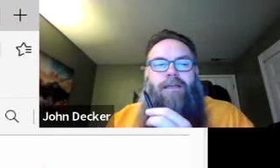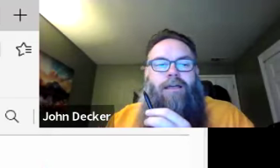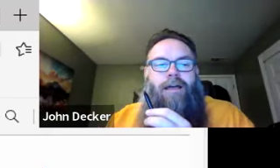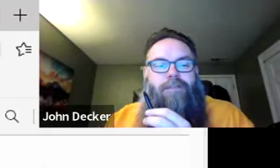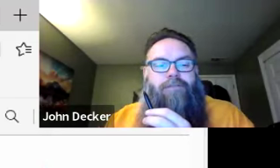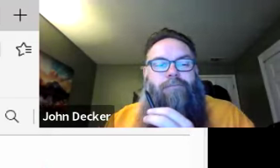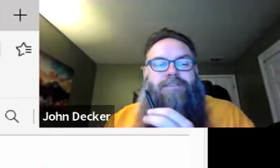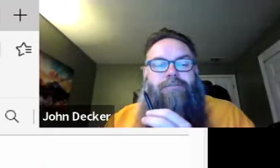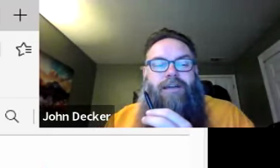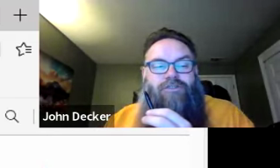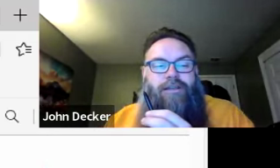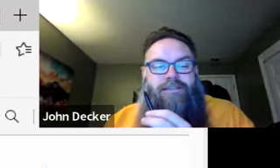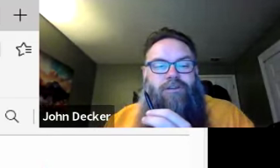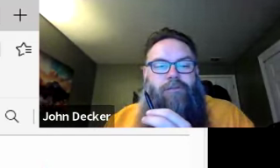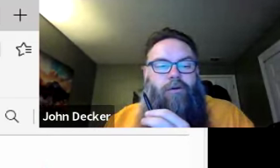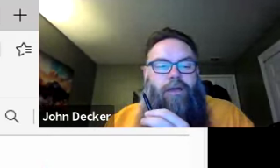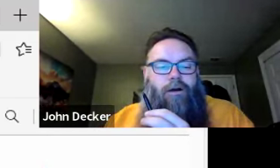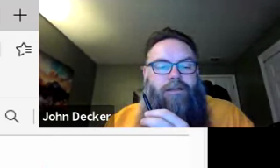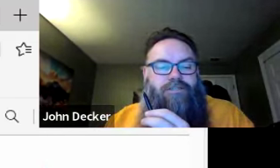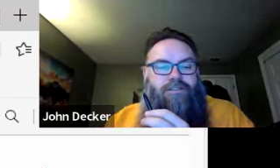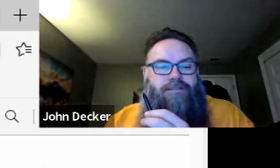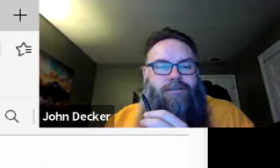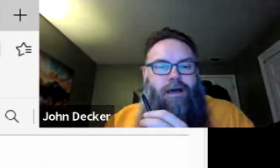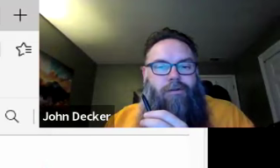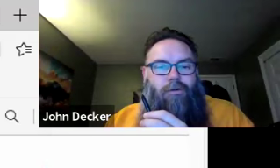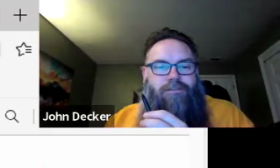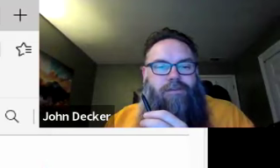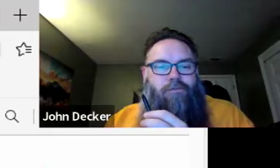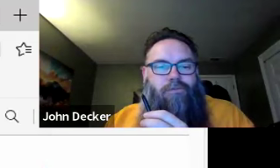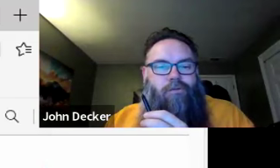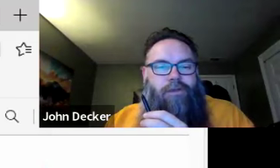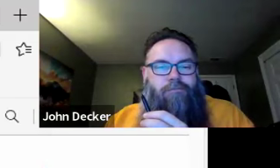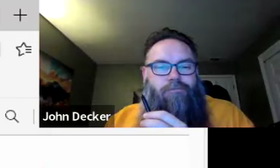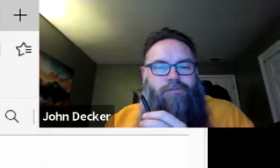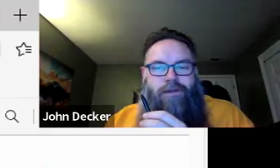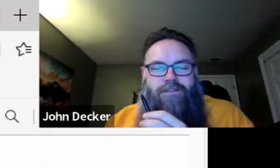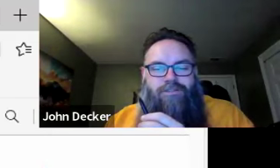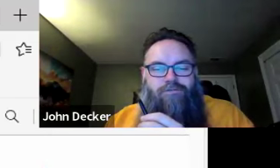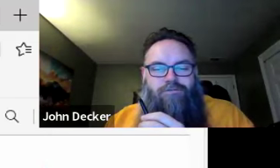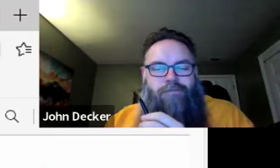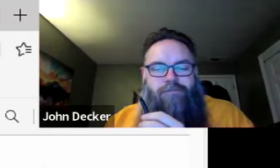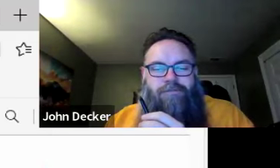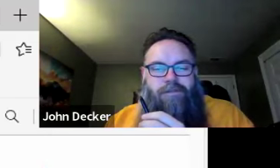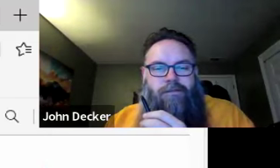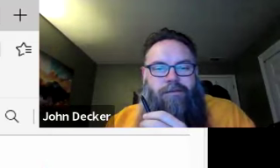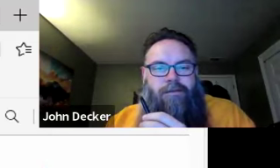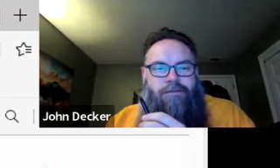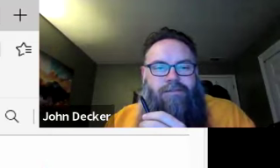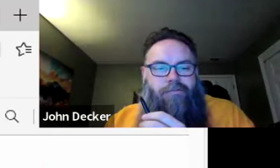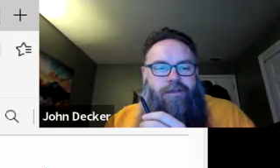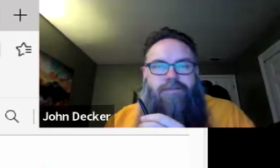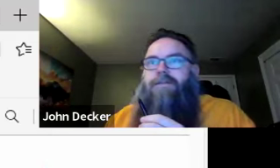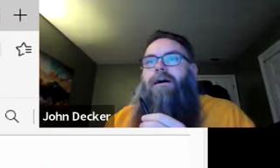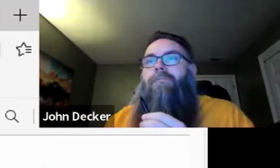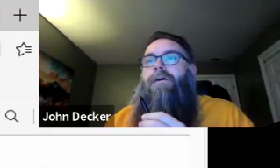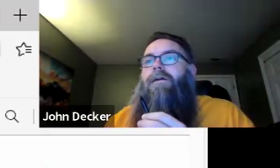million. I believe the implicit bias training is still going to be going on. It's just not going to be the curriculum refreshed, or I believe something to